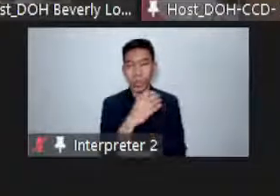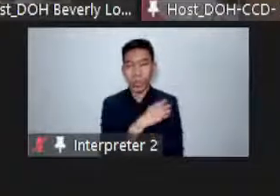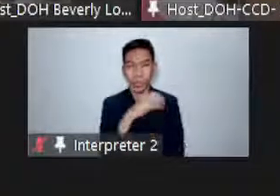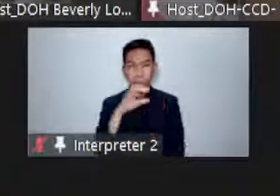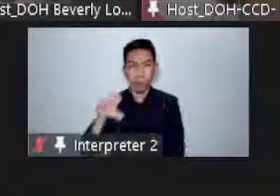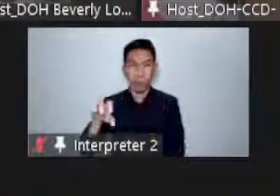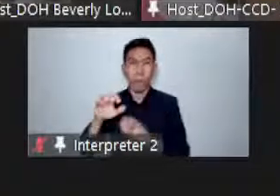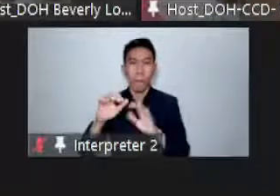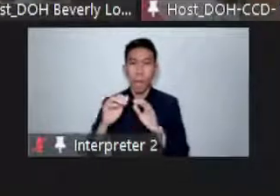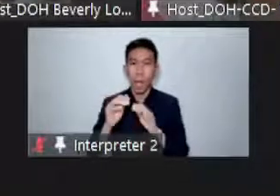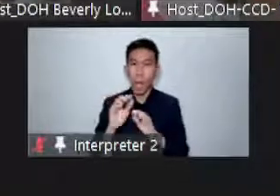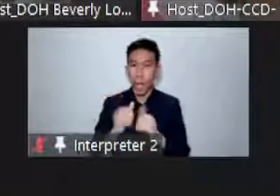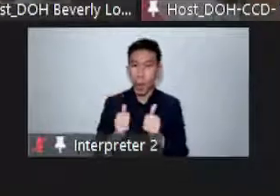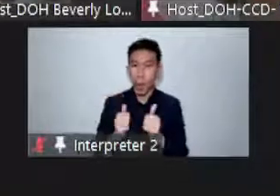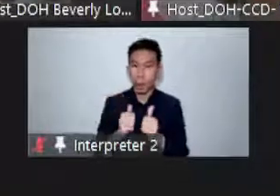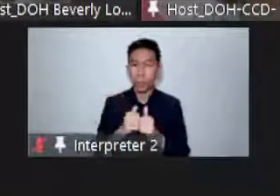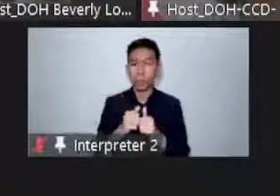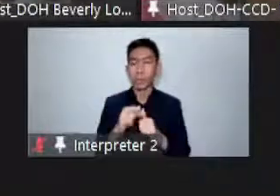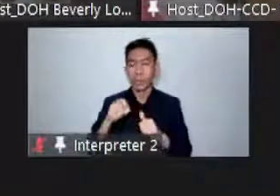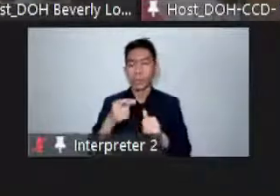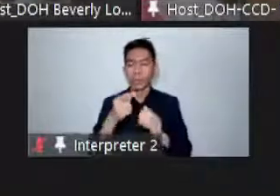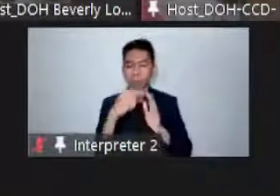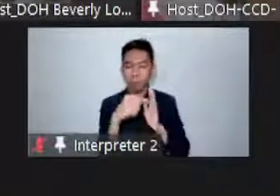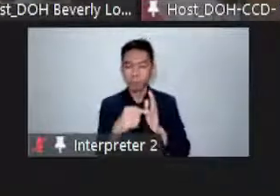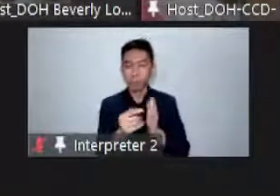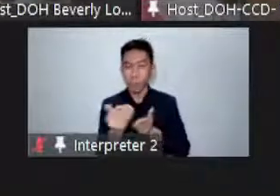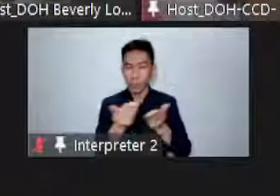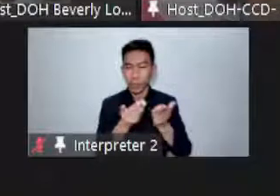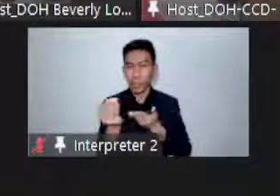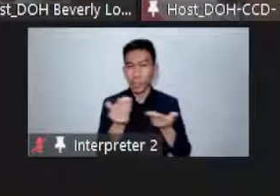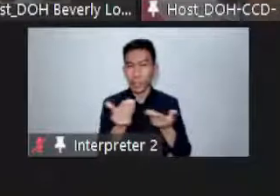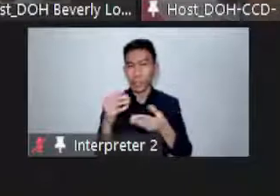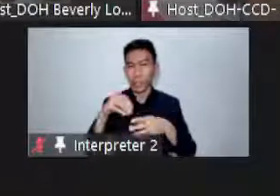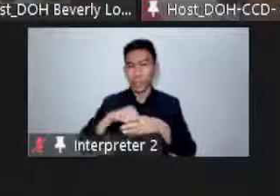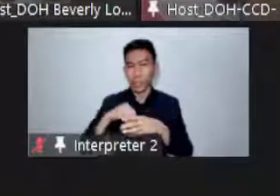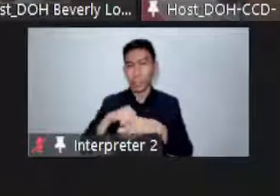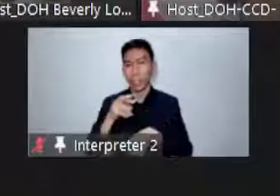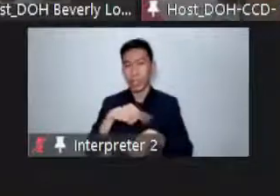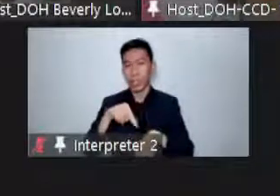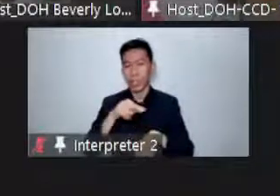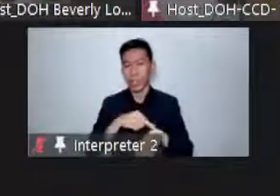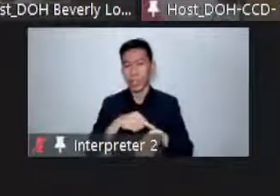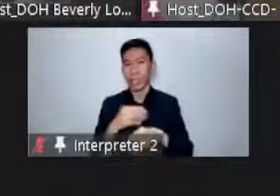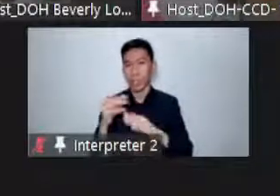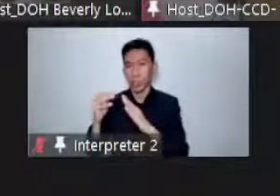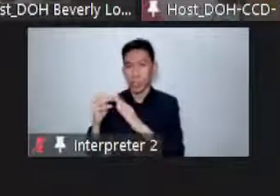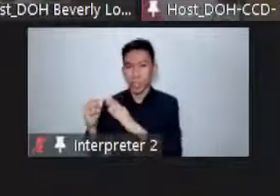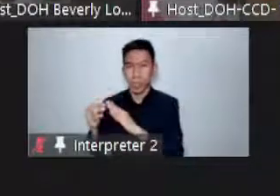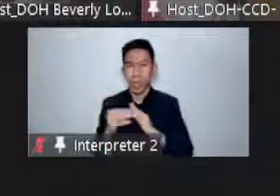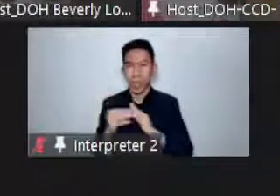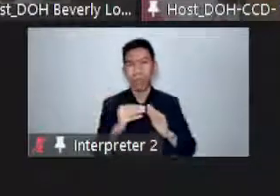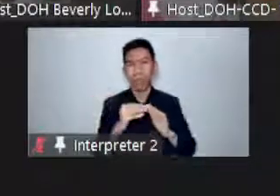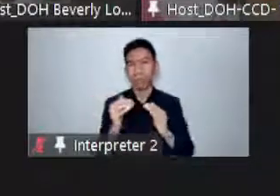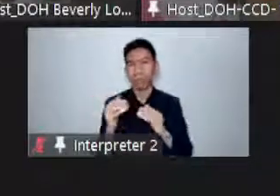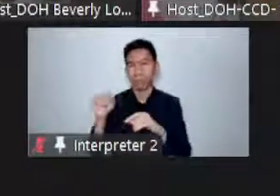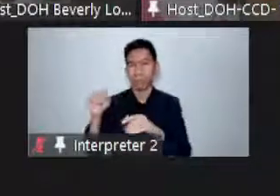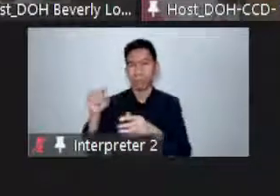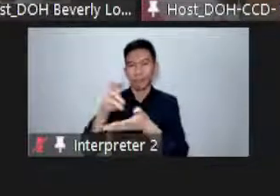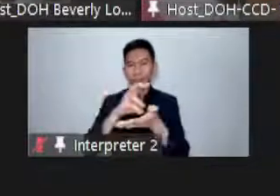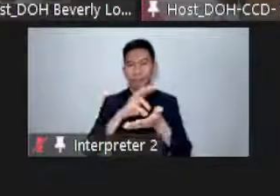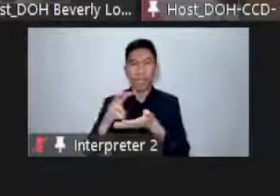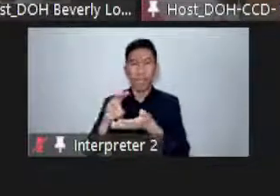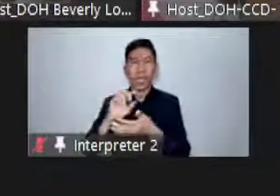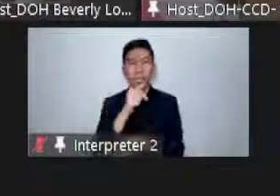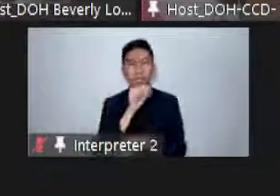by having screening services available and done in the regional and municipal level by practitioners. Even LGUs can